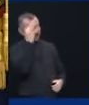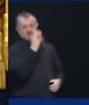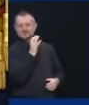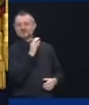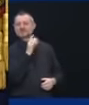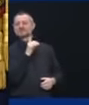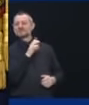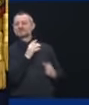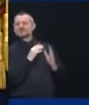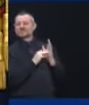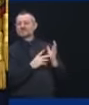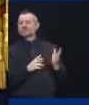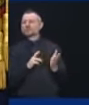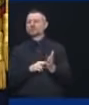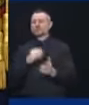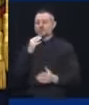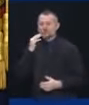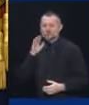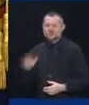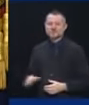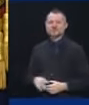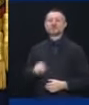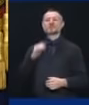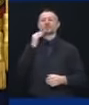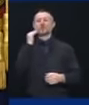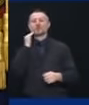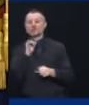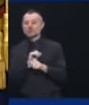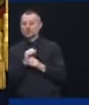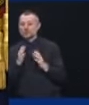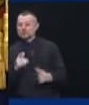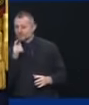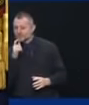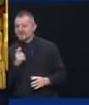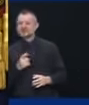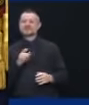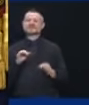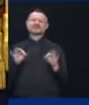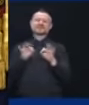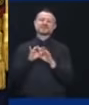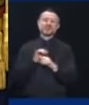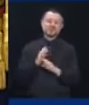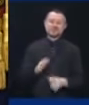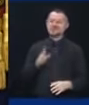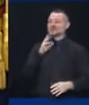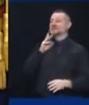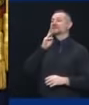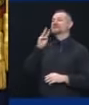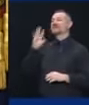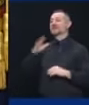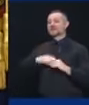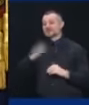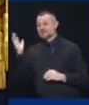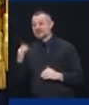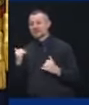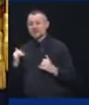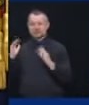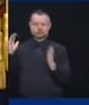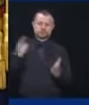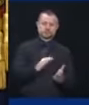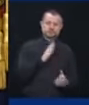nursing home workers, essential workers, 65 plus. We're now down to 50 plus.